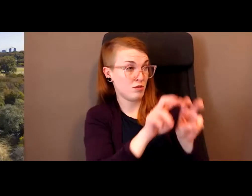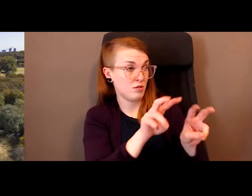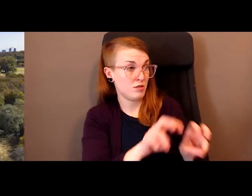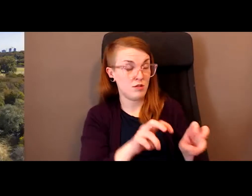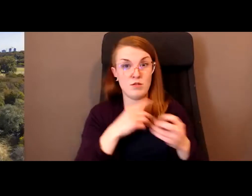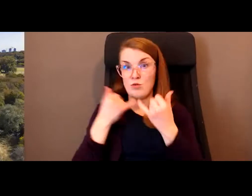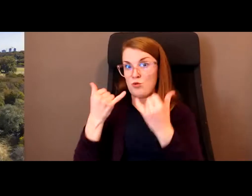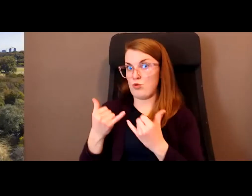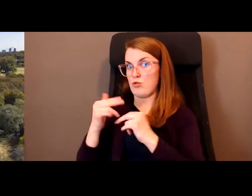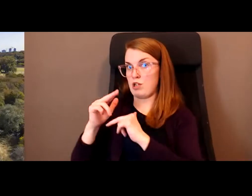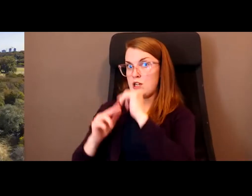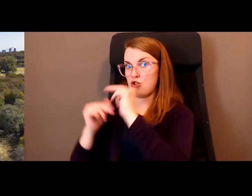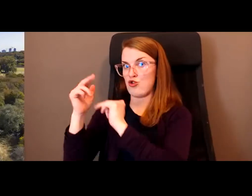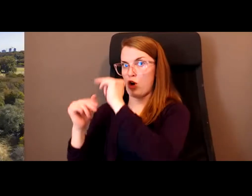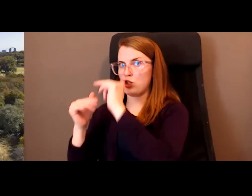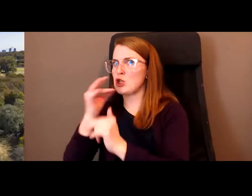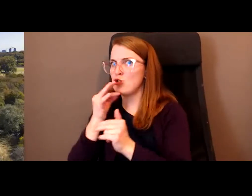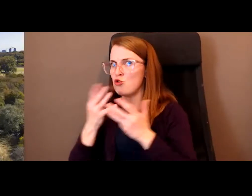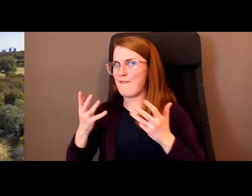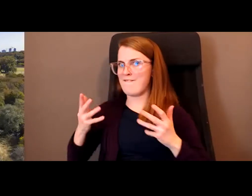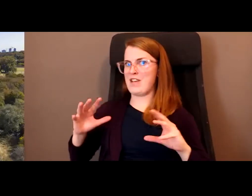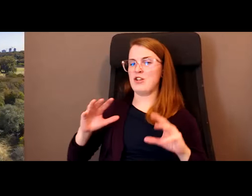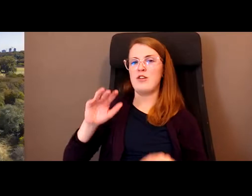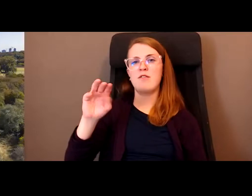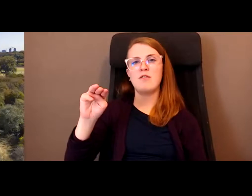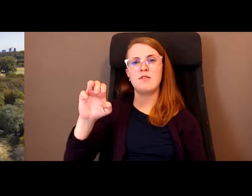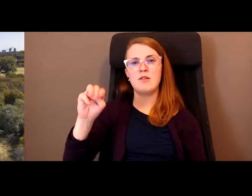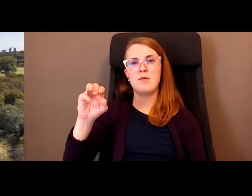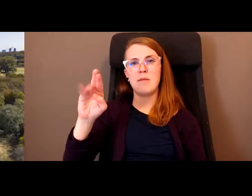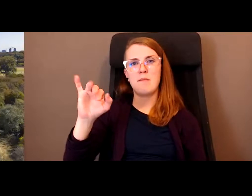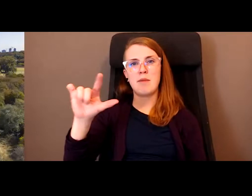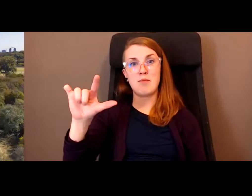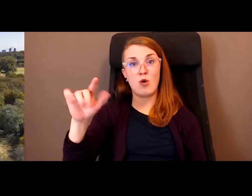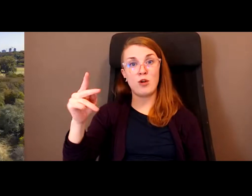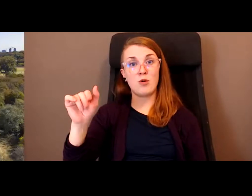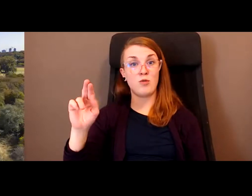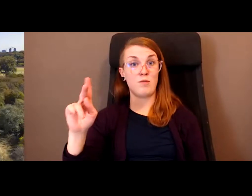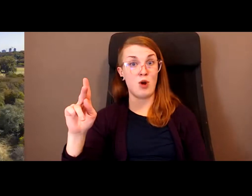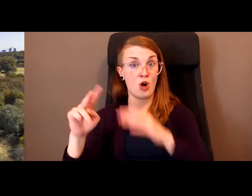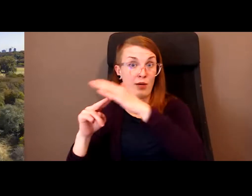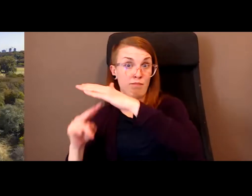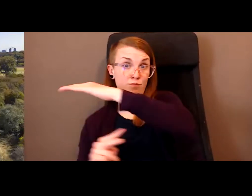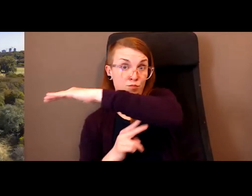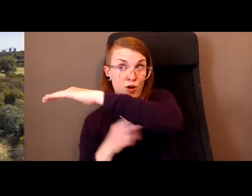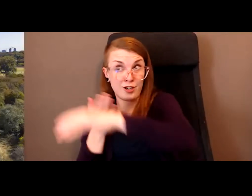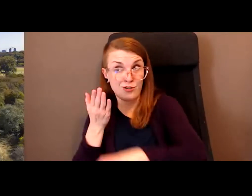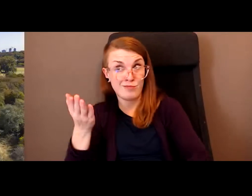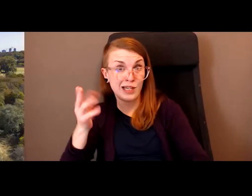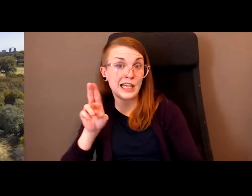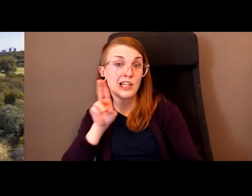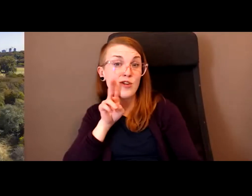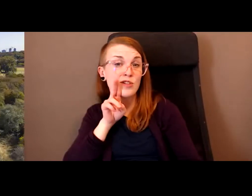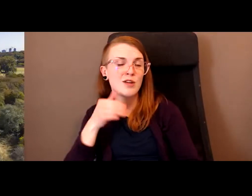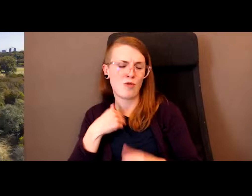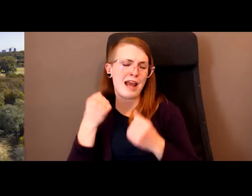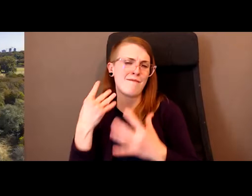or about to be completed construction of the Memorial Park Bridge in Houston. There are many other examples, but those are a couple